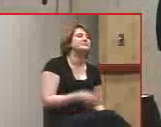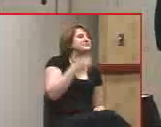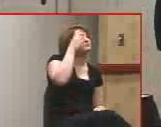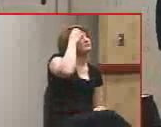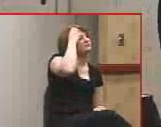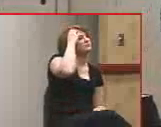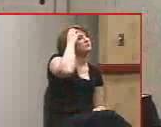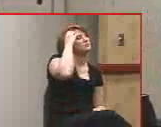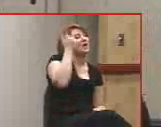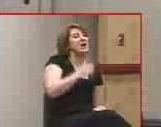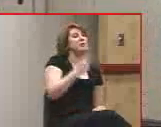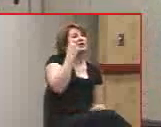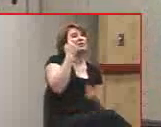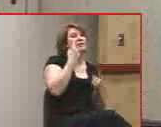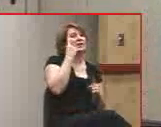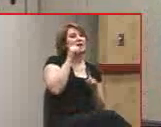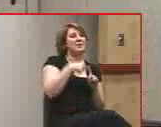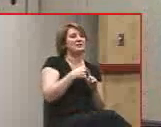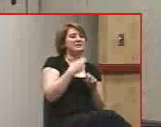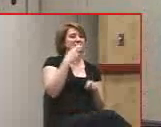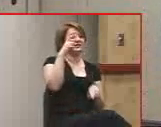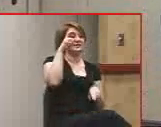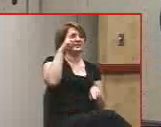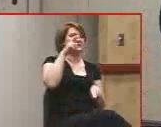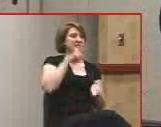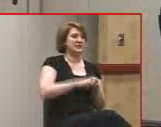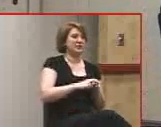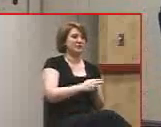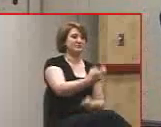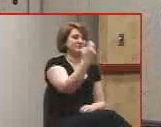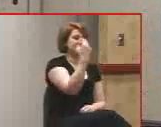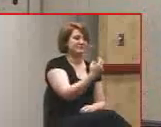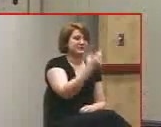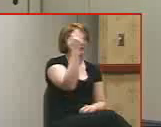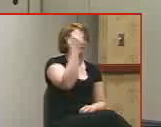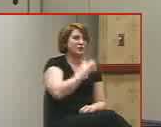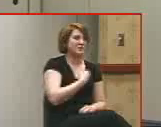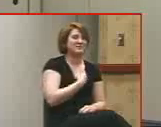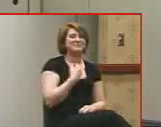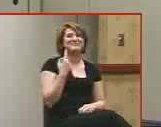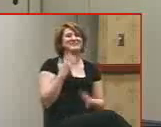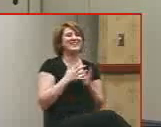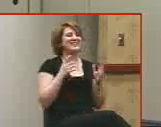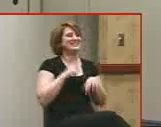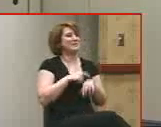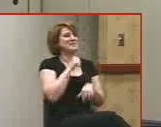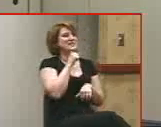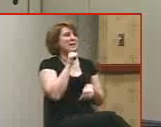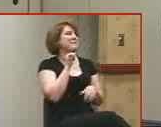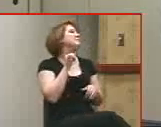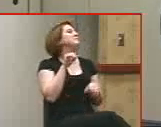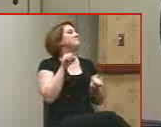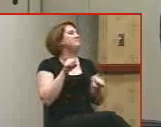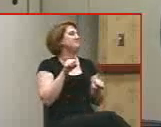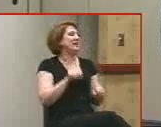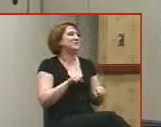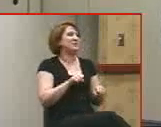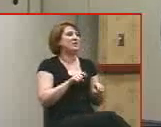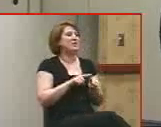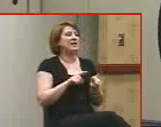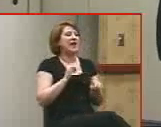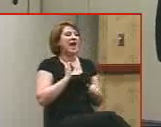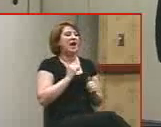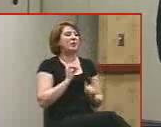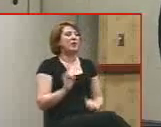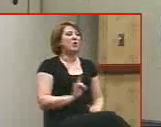Anybody think about seating her right in front of me so I see her? Or a lot of times that's not possible, but then it's how can I walk around the room but stay